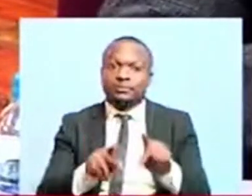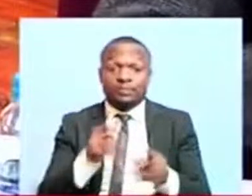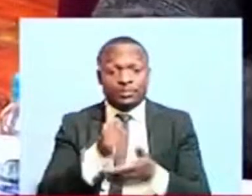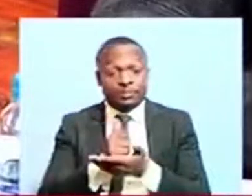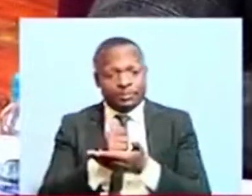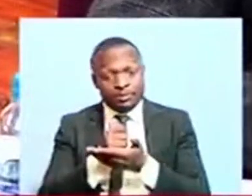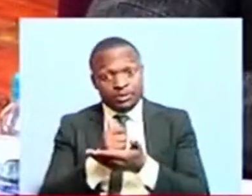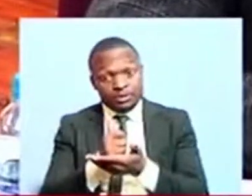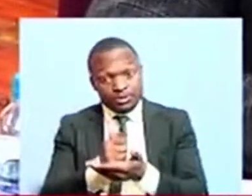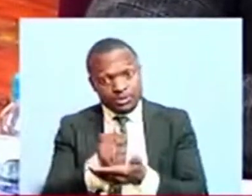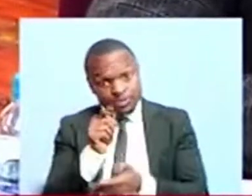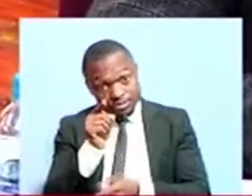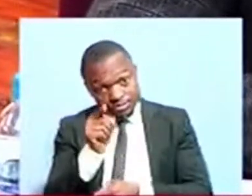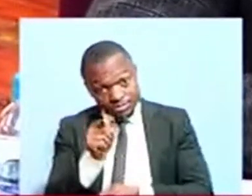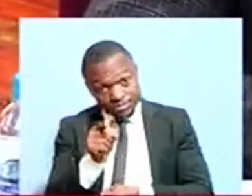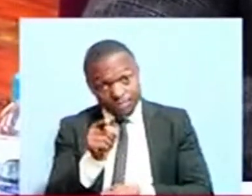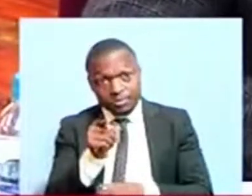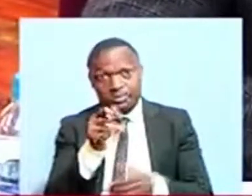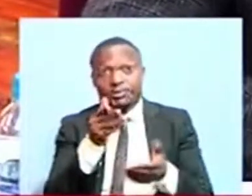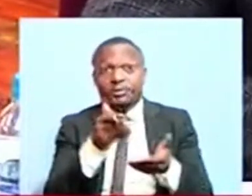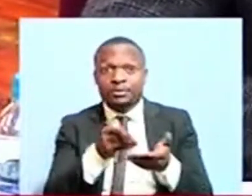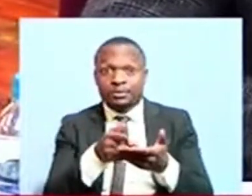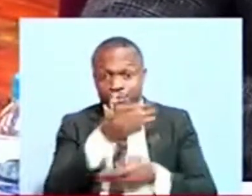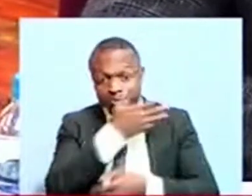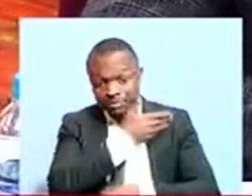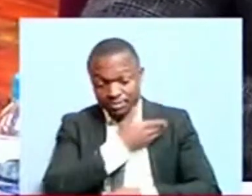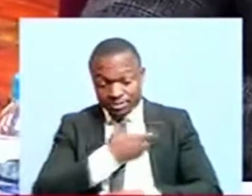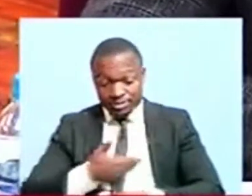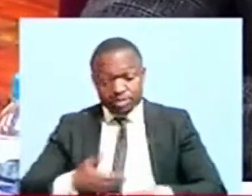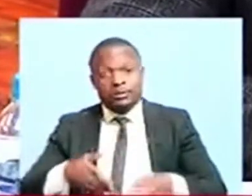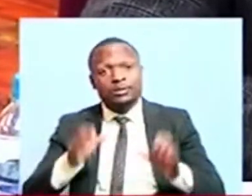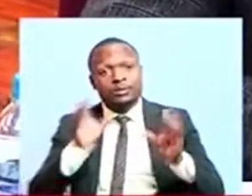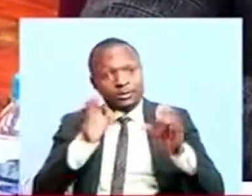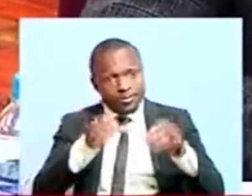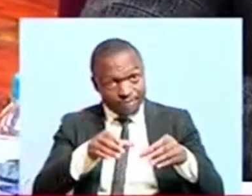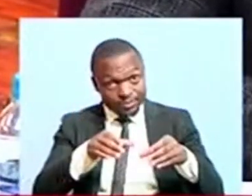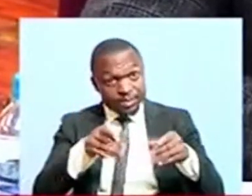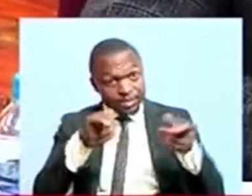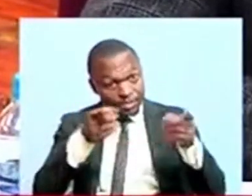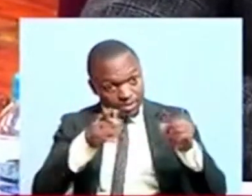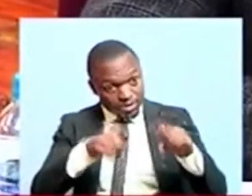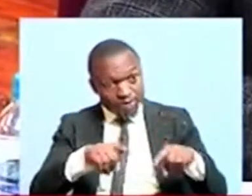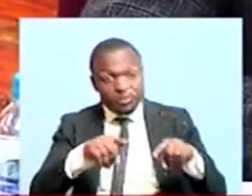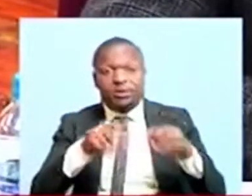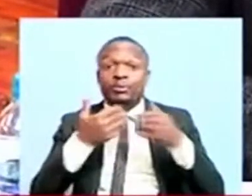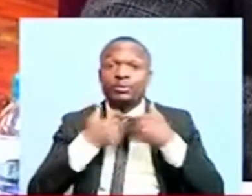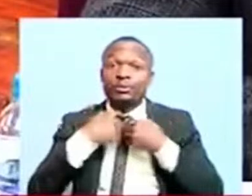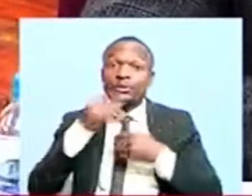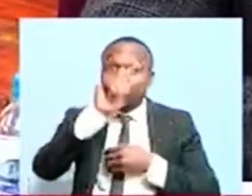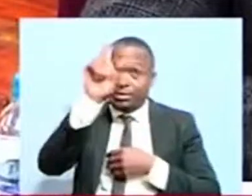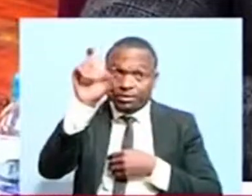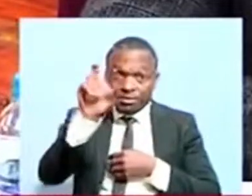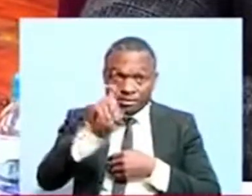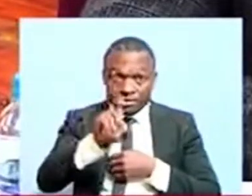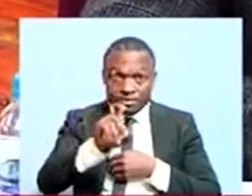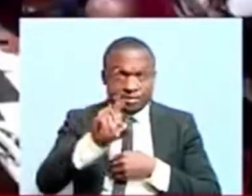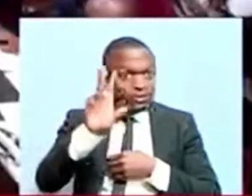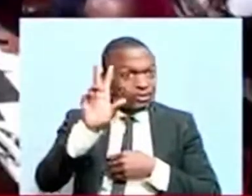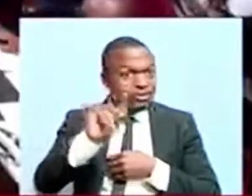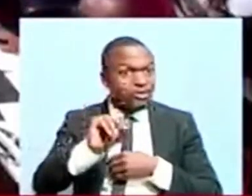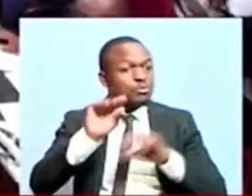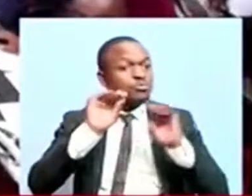you, this is a very serious committee, and when there is a question, there is no